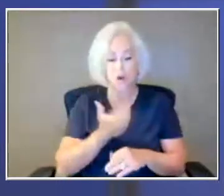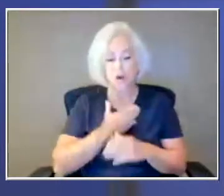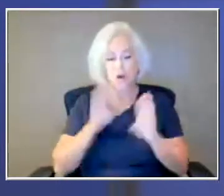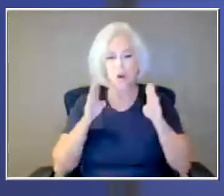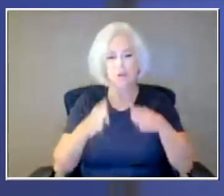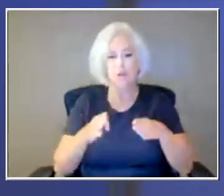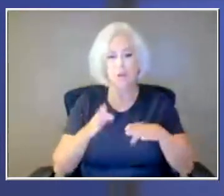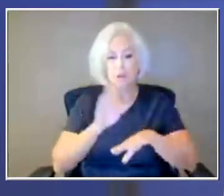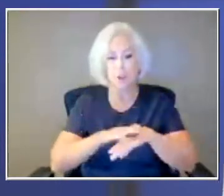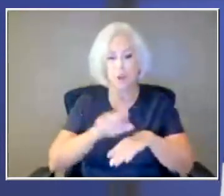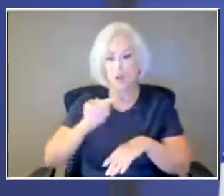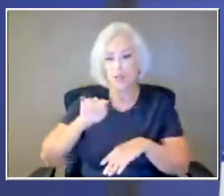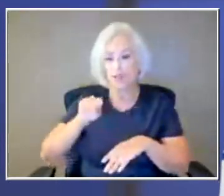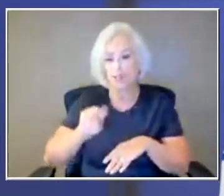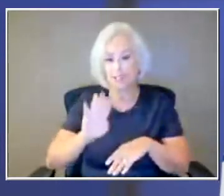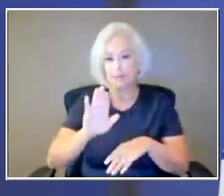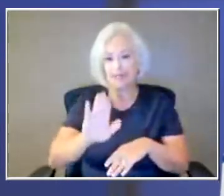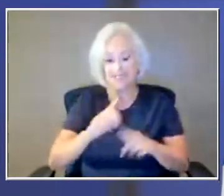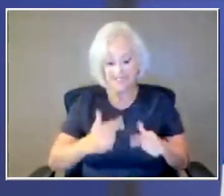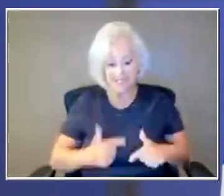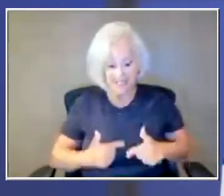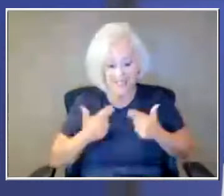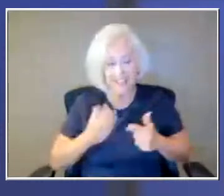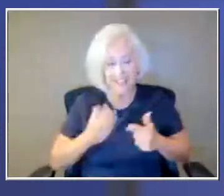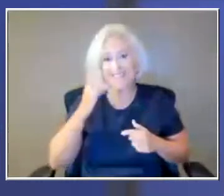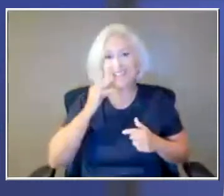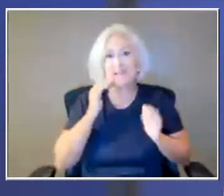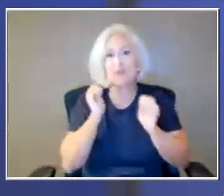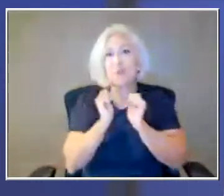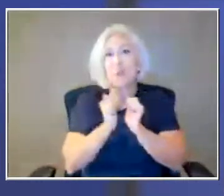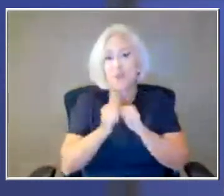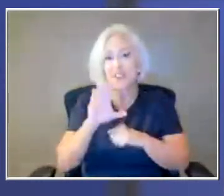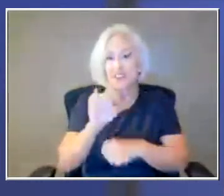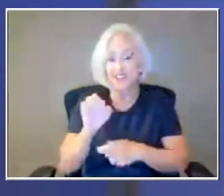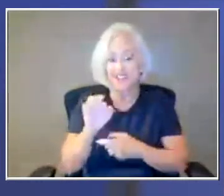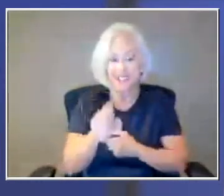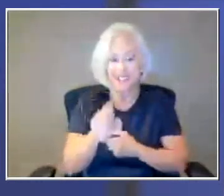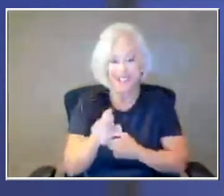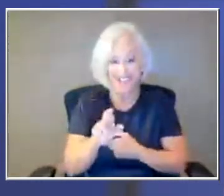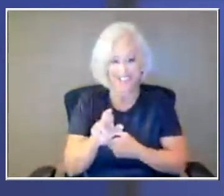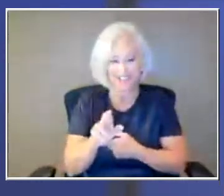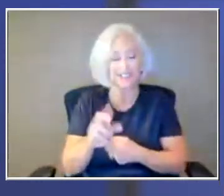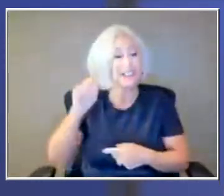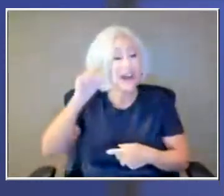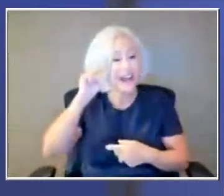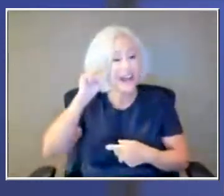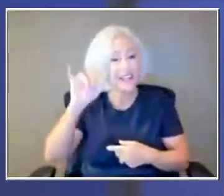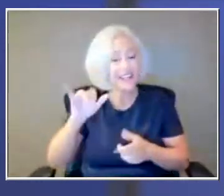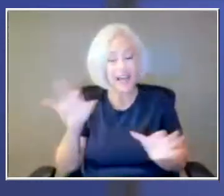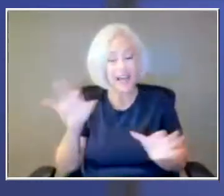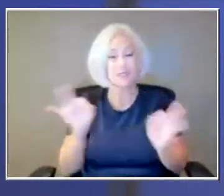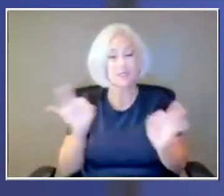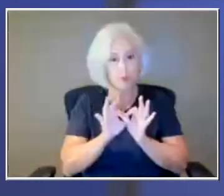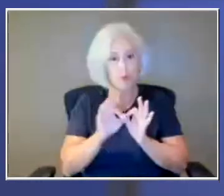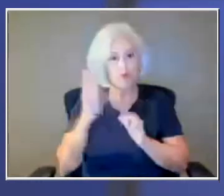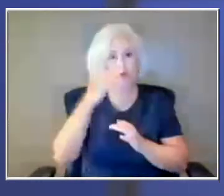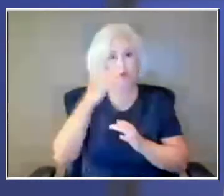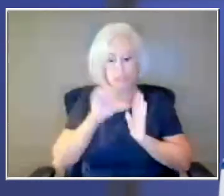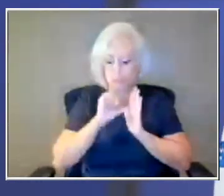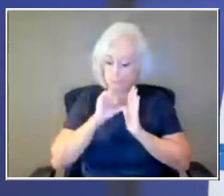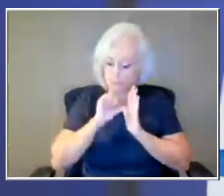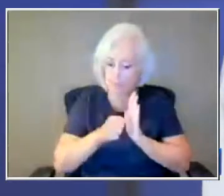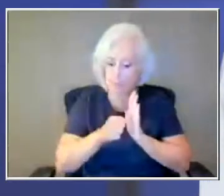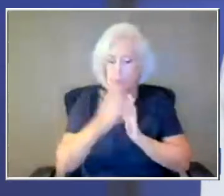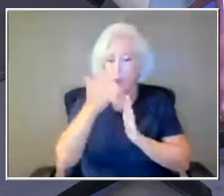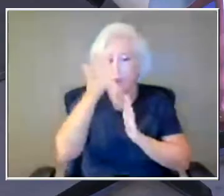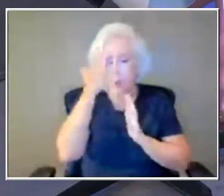lived experience with cancer, I do think it is an important reason to emphasize why screening matters.